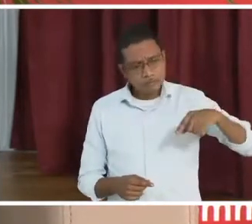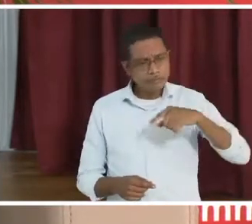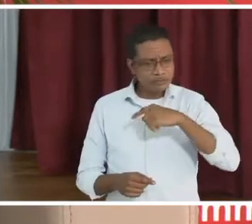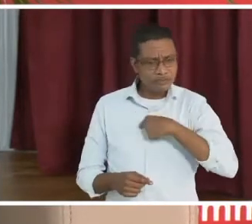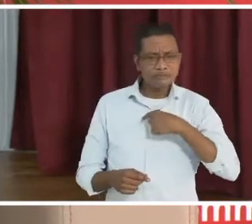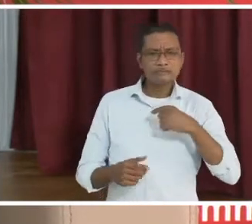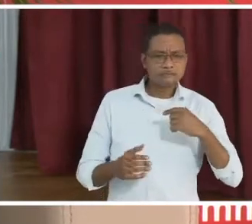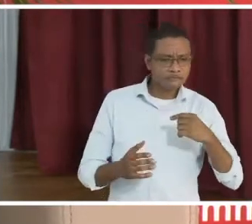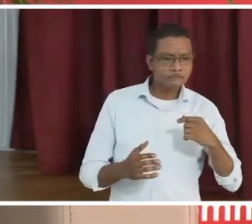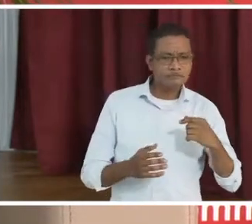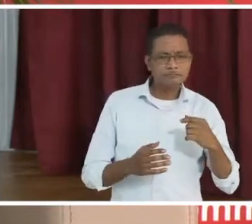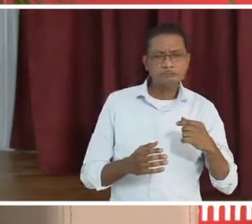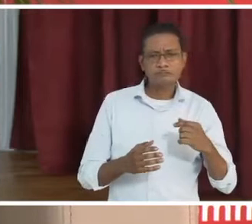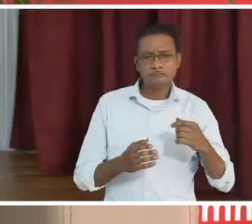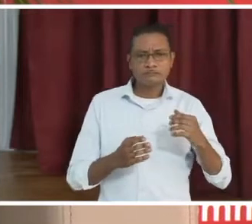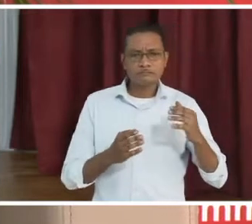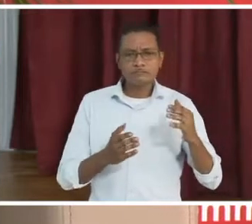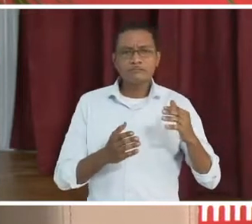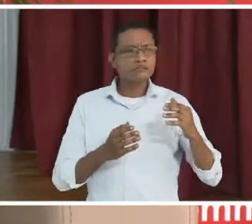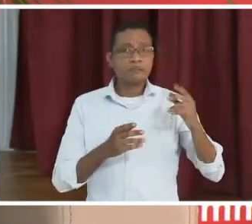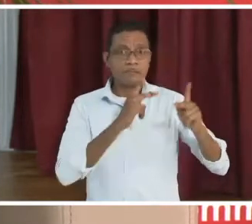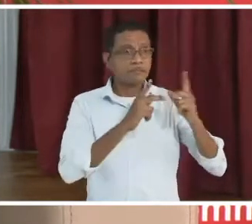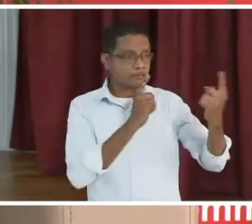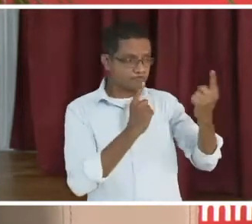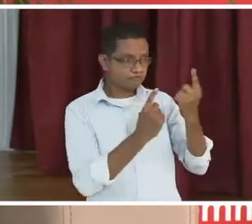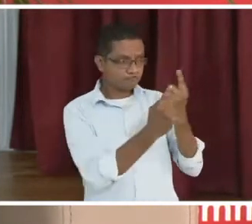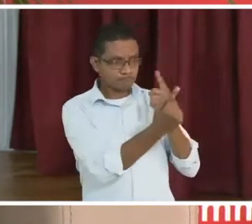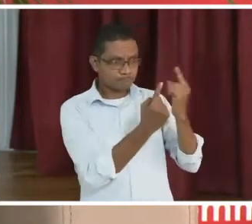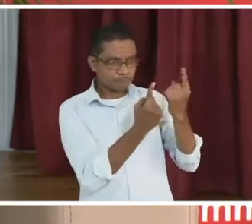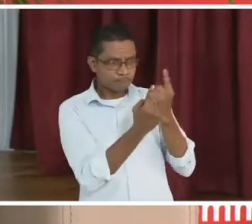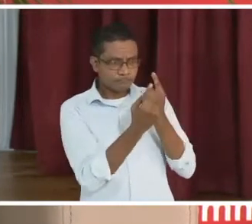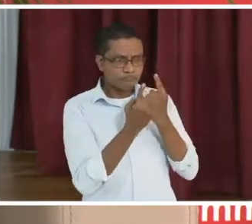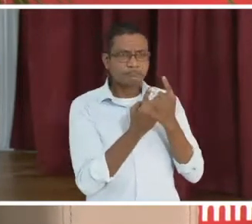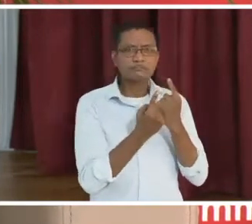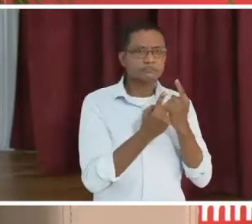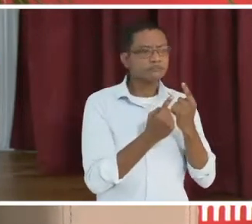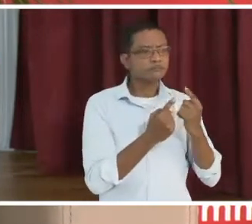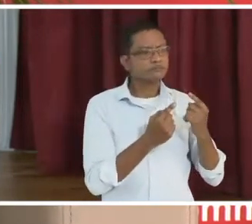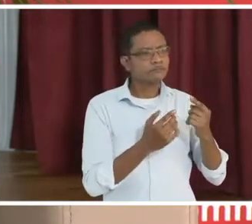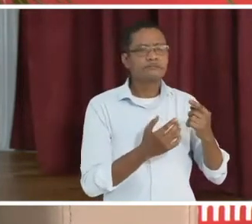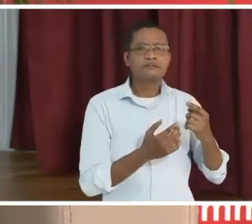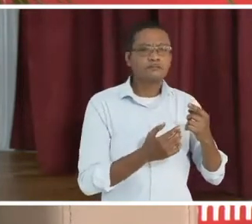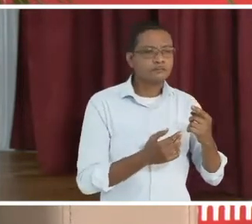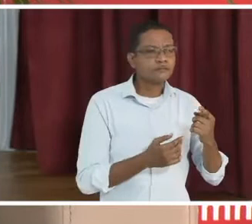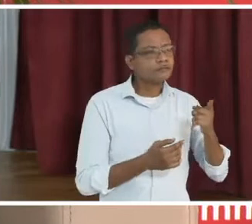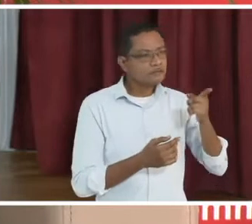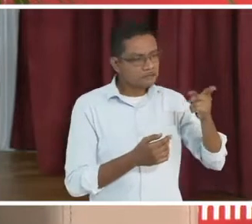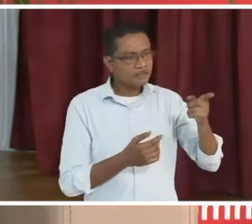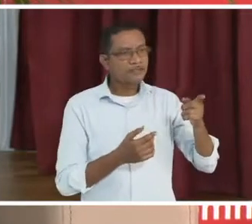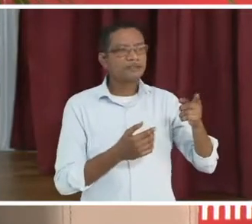of allocation. Customers will come to us directly, where they would now be in a position to be